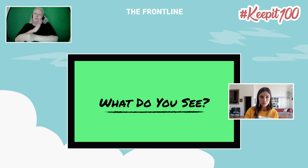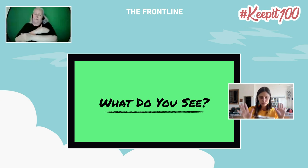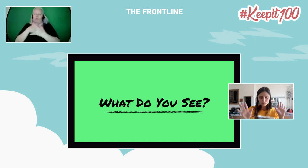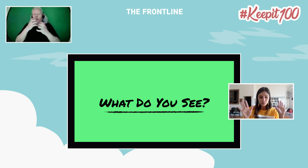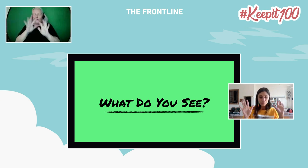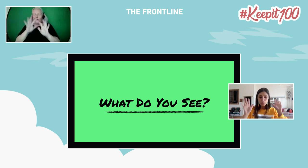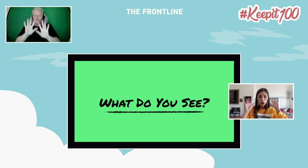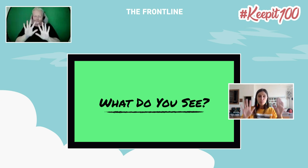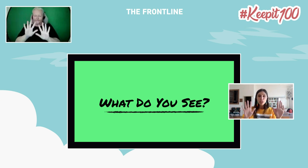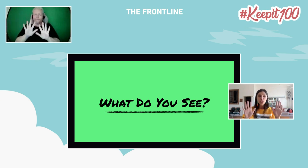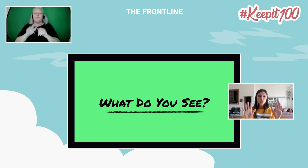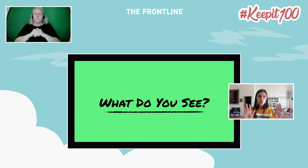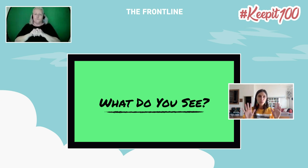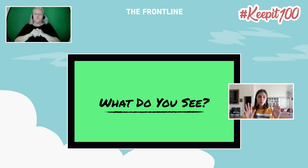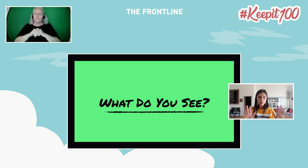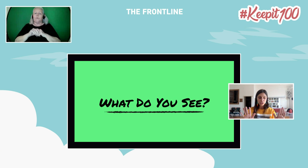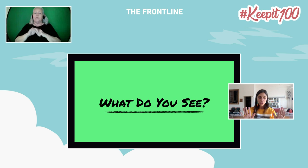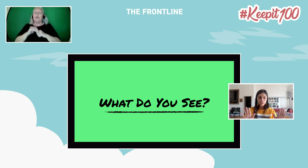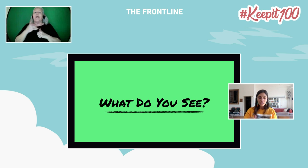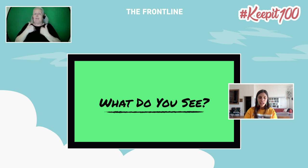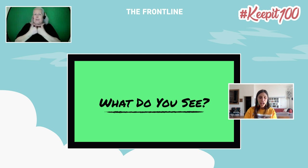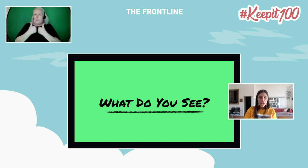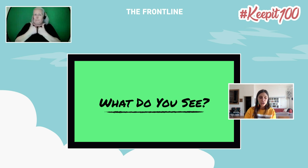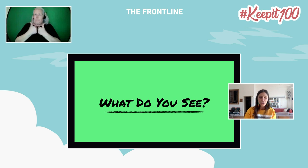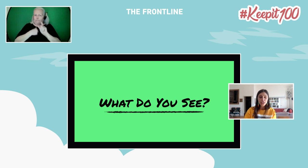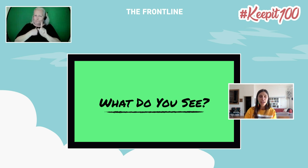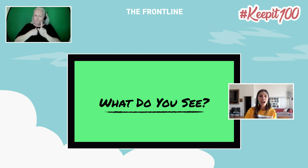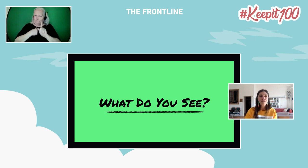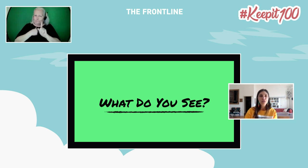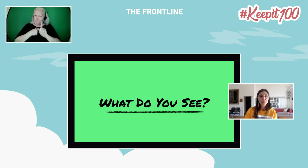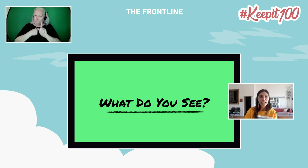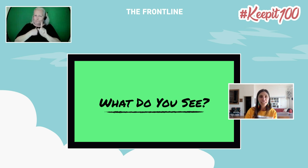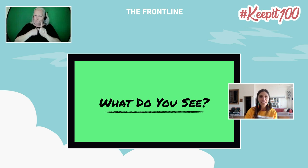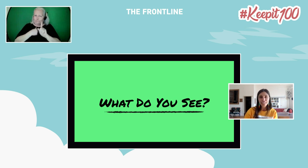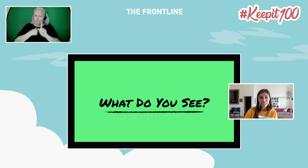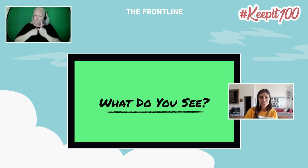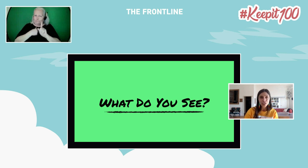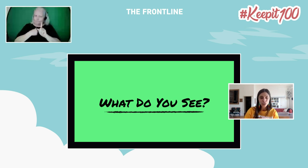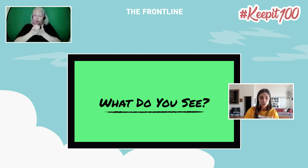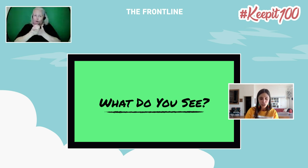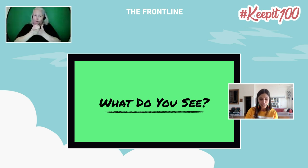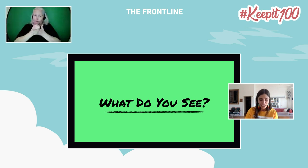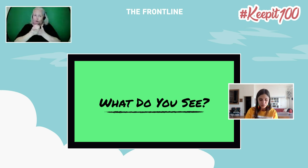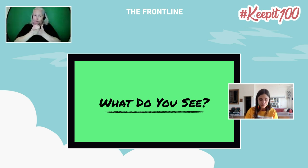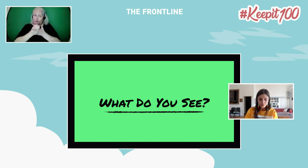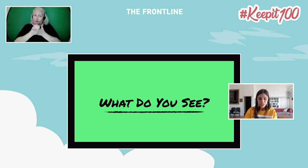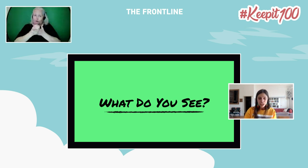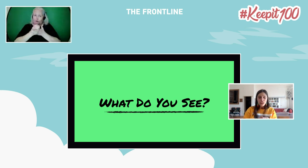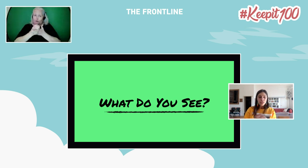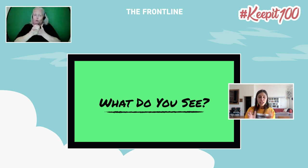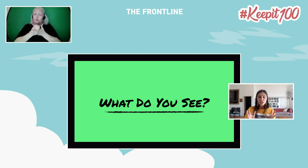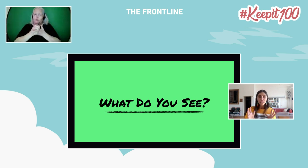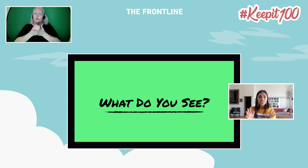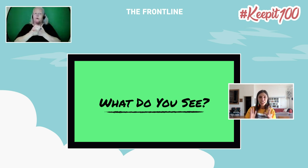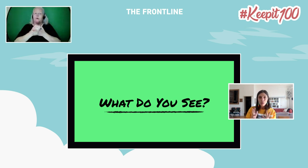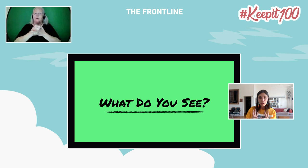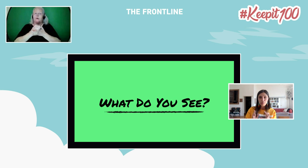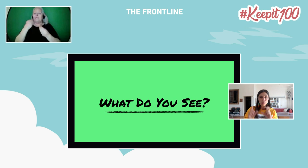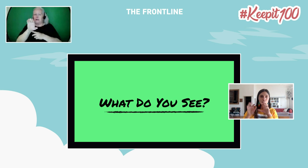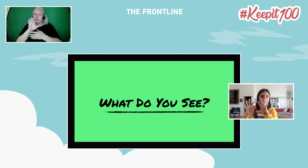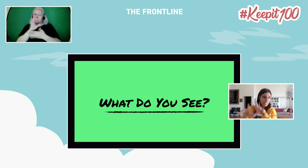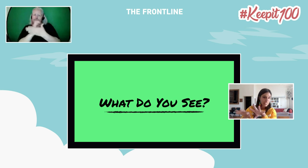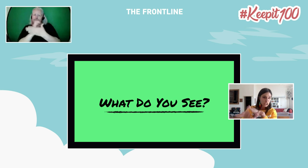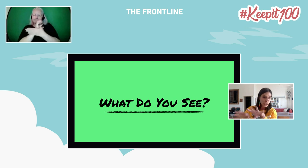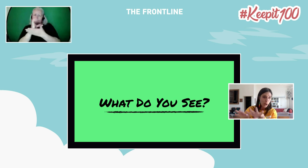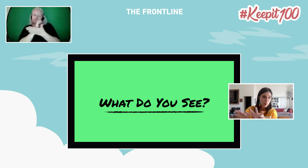goes. I'm gonna show you a picture and you're gonna have 3 seconds to look at it. Then you're gonna tell